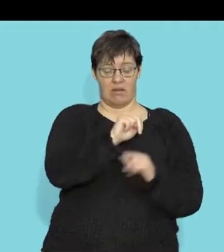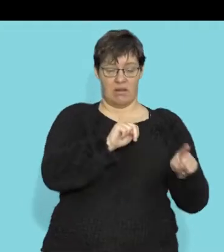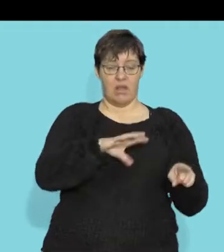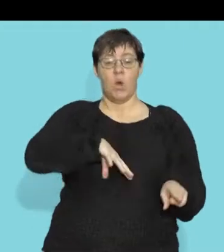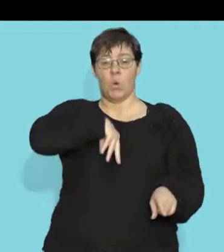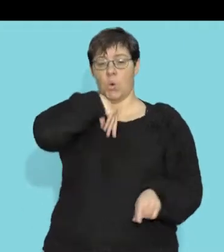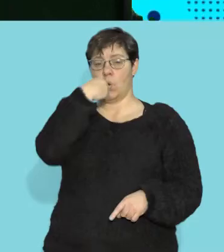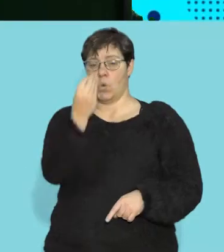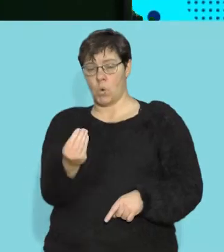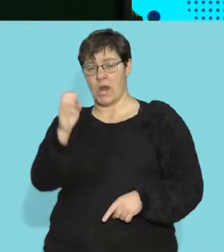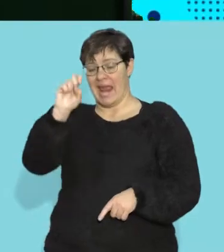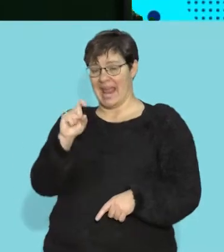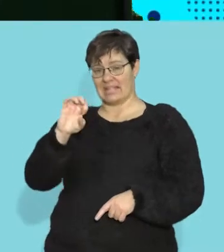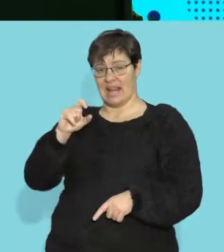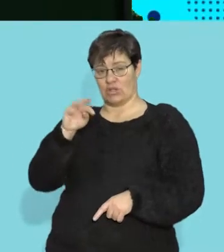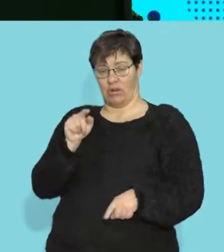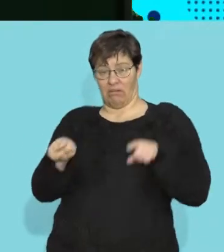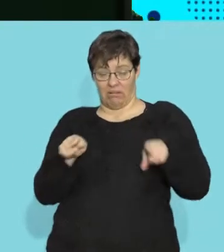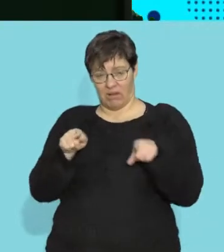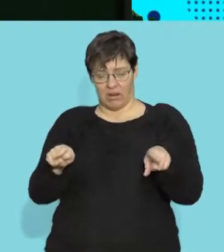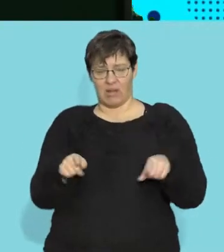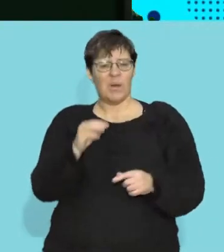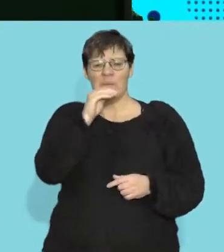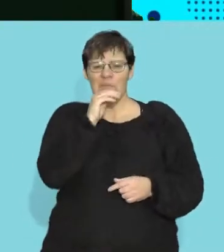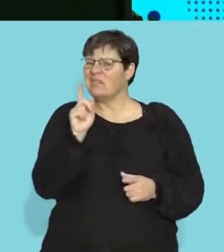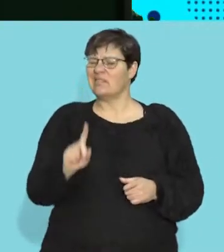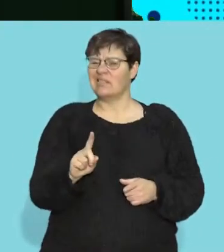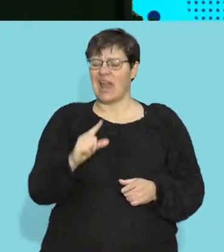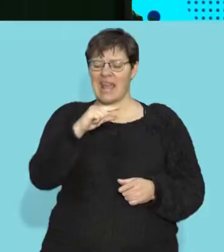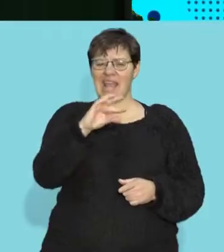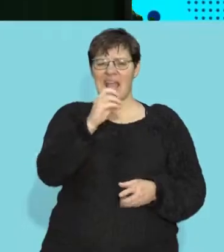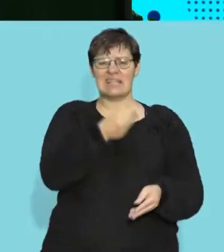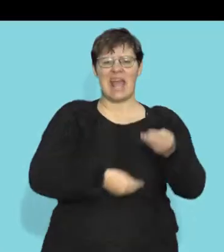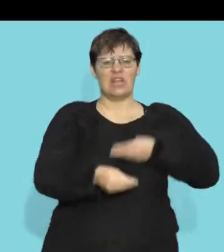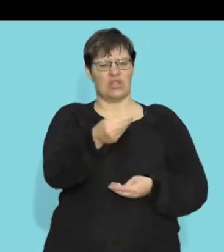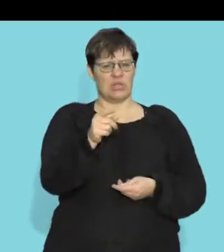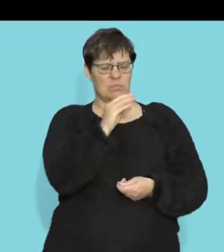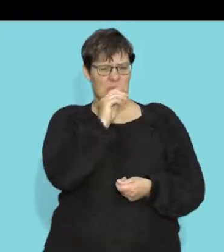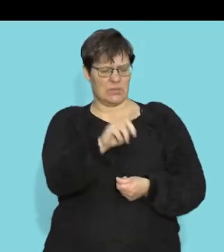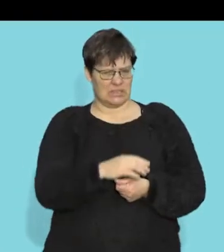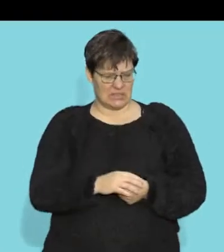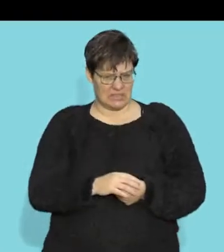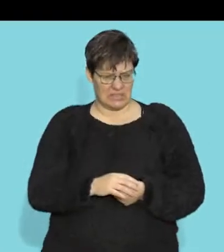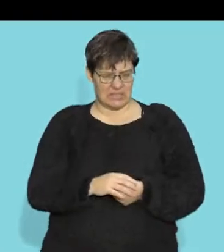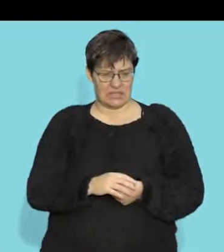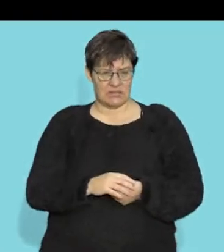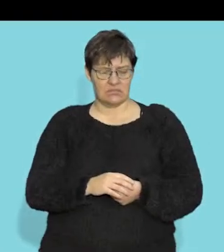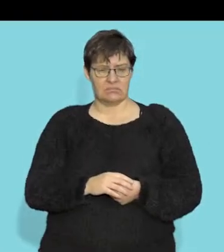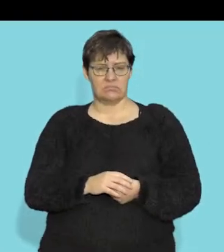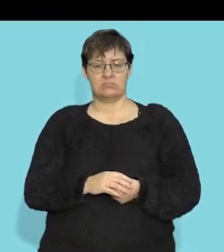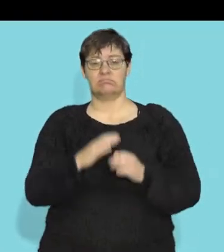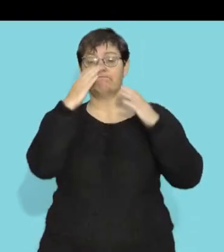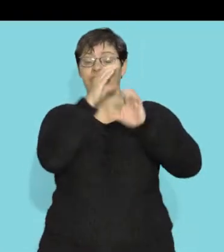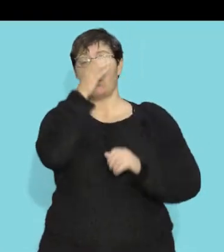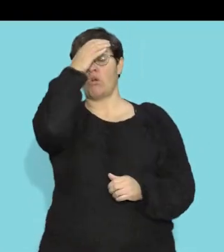and out of my lungs, what exactly would gaseous exchange be? Now, if I have a look at the